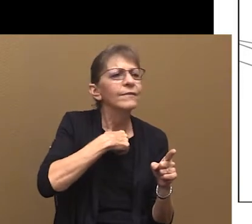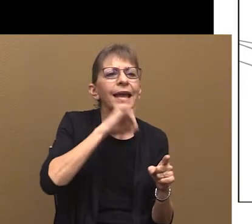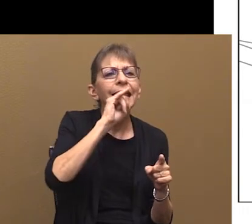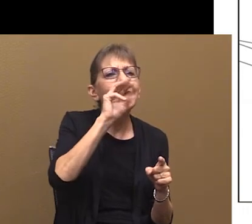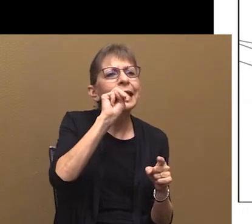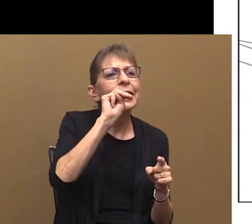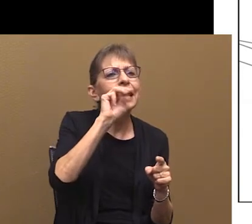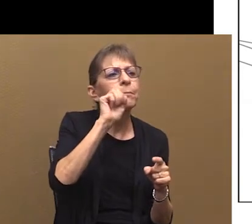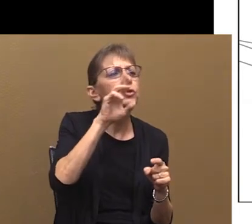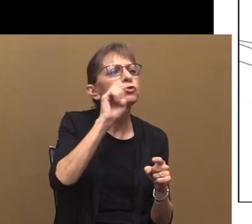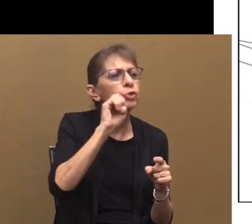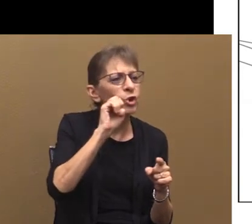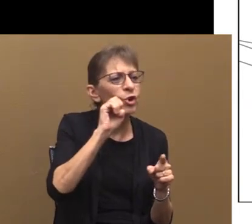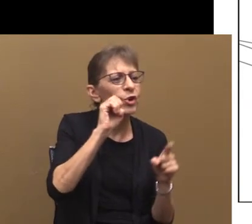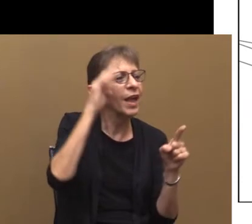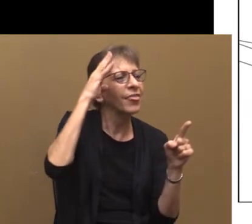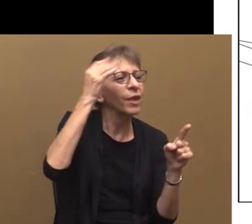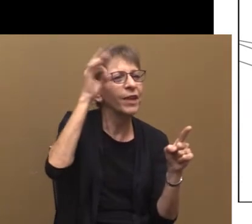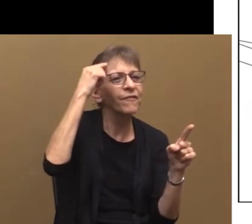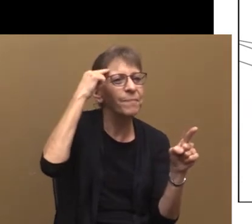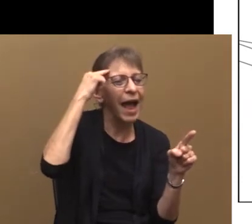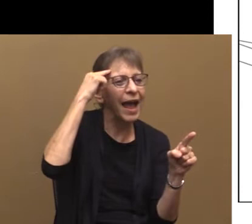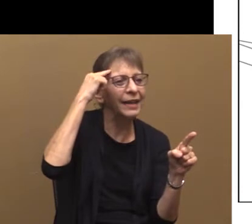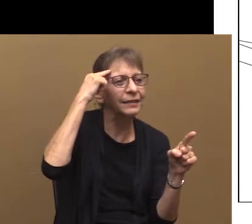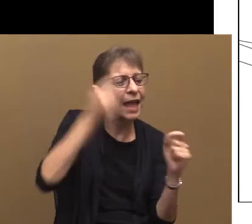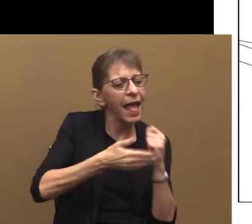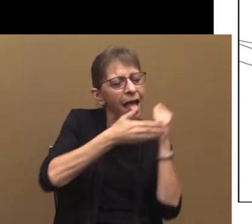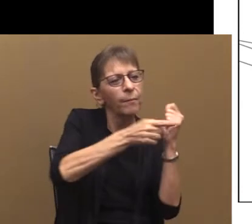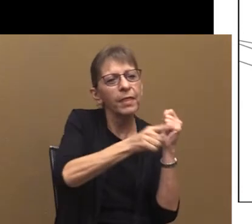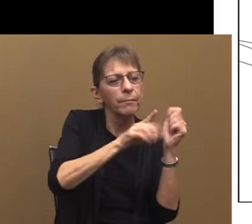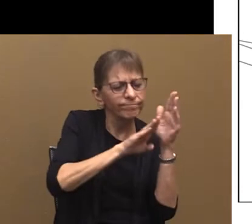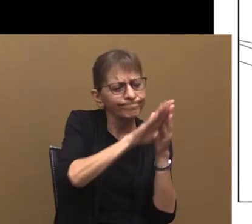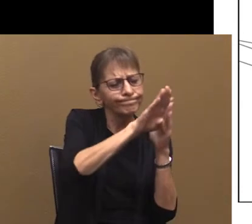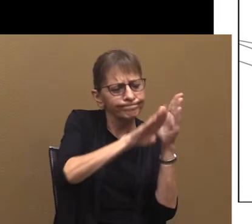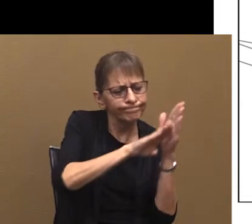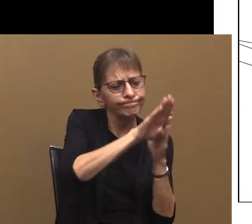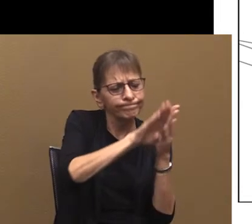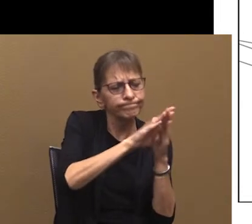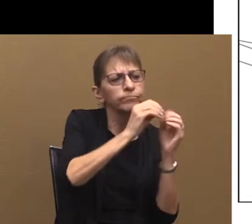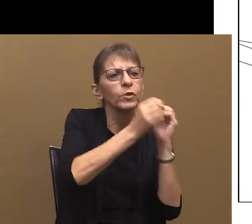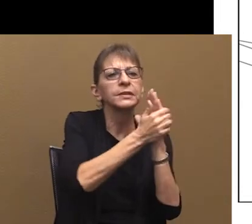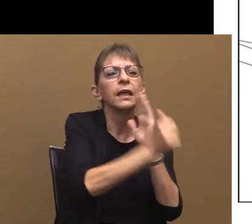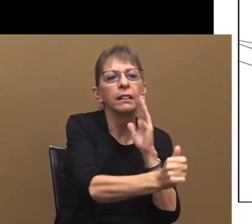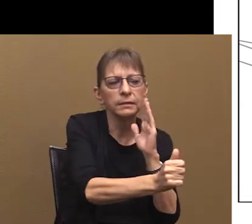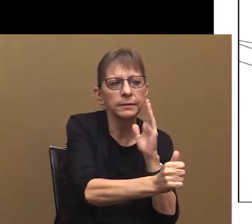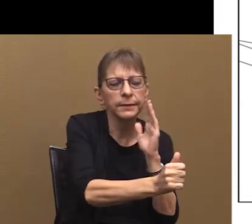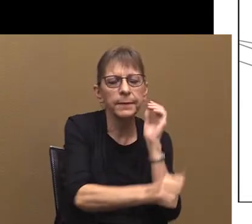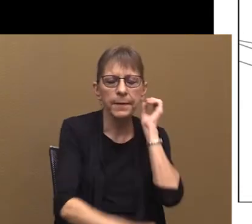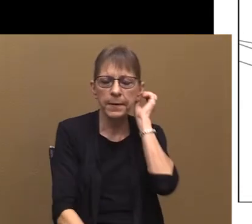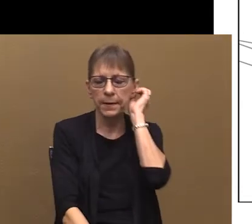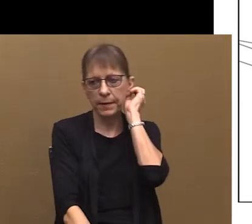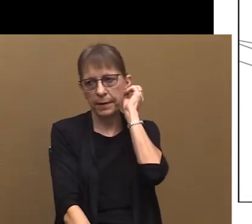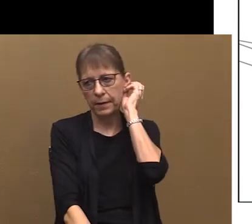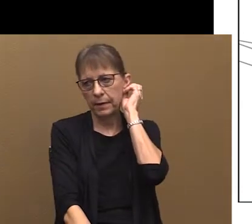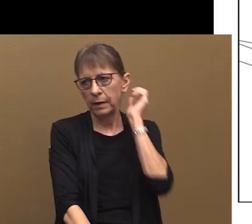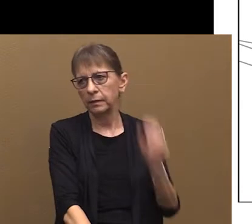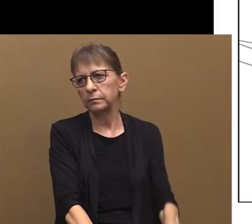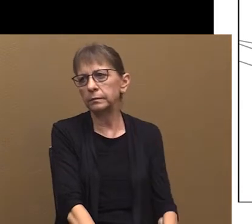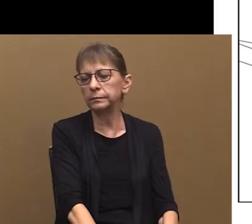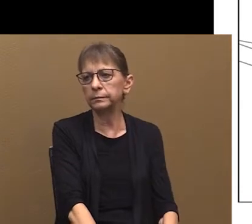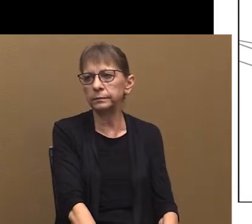immature theory of mind and how to help them develop those skills.